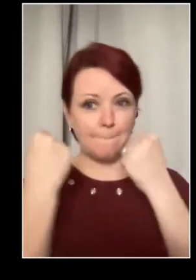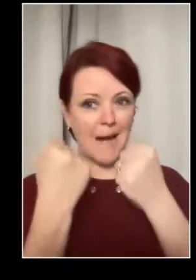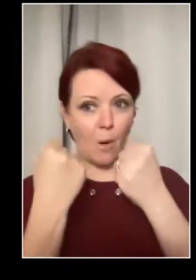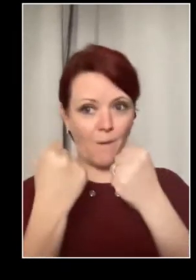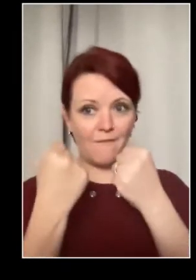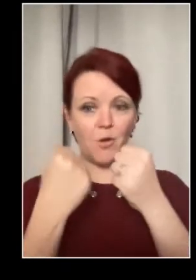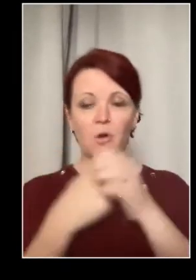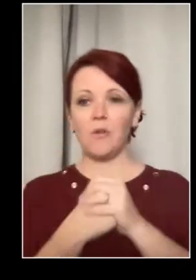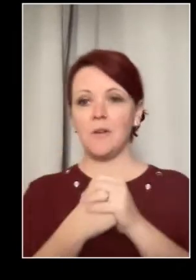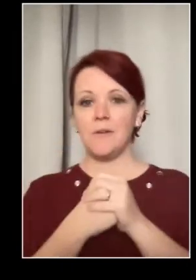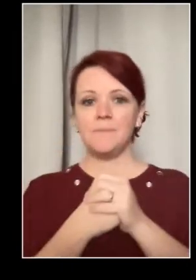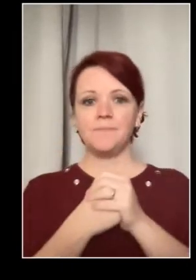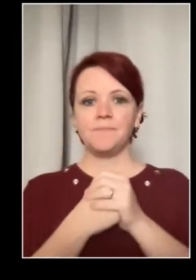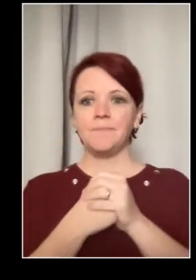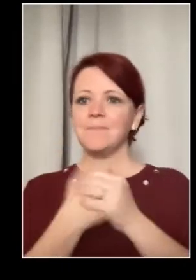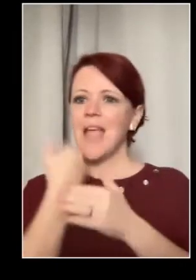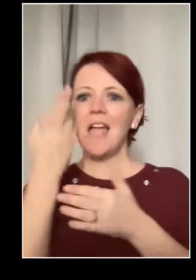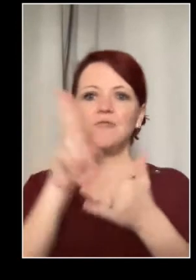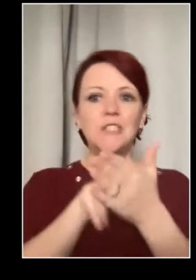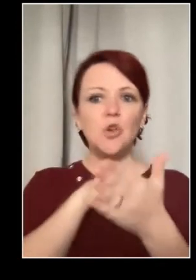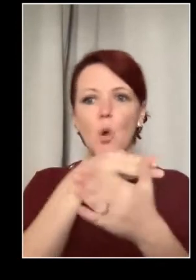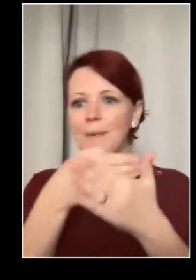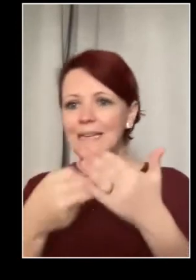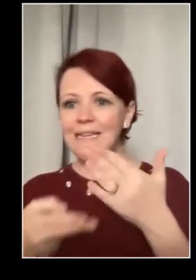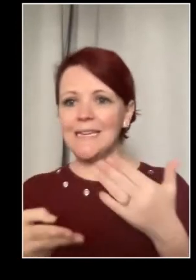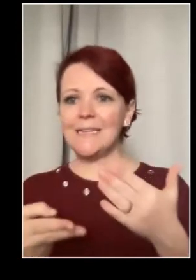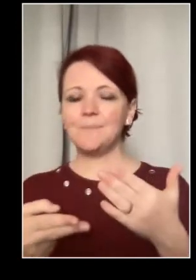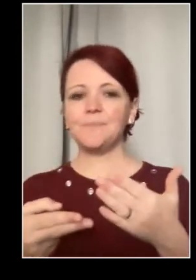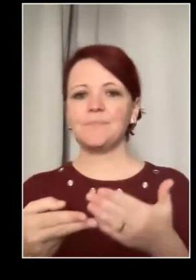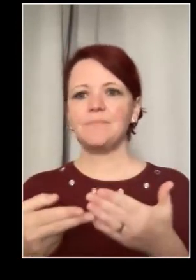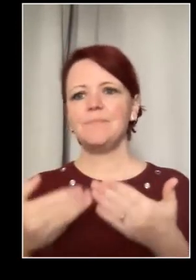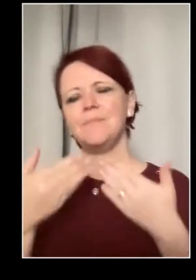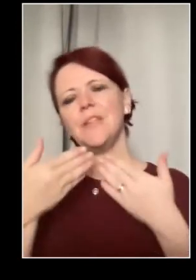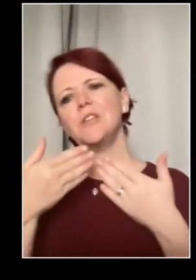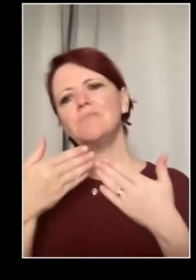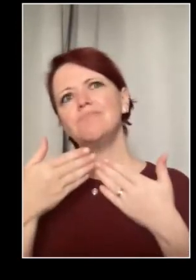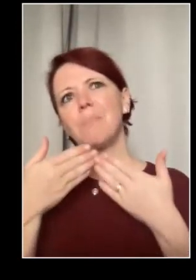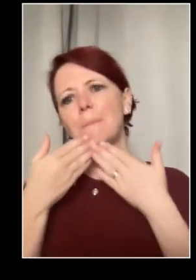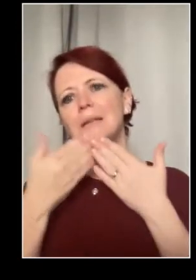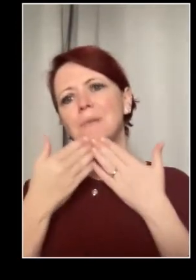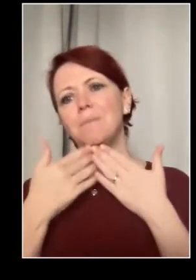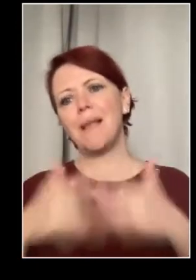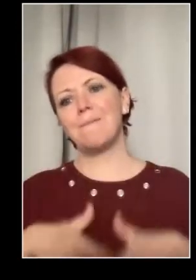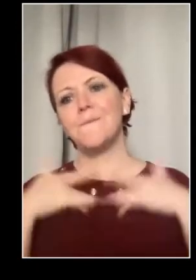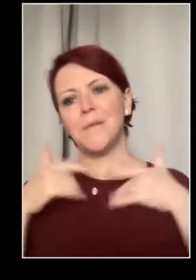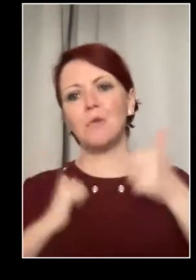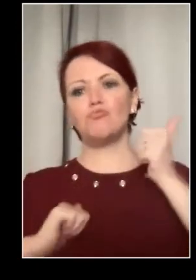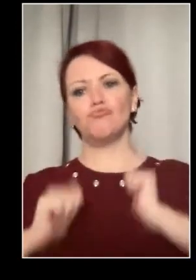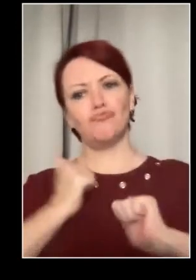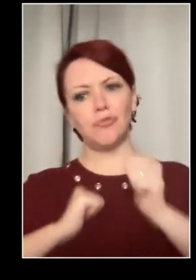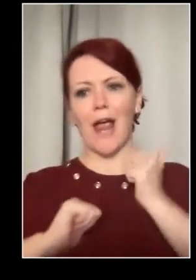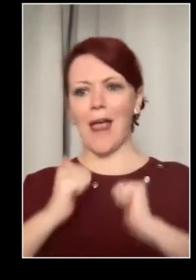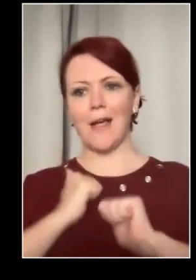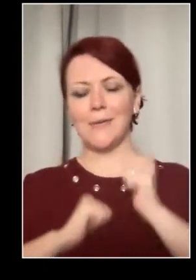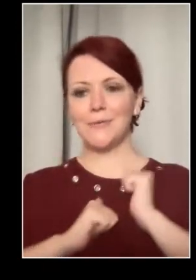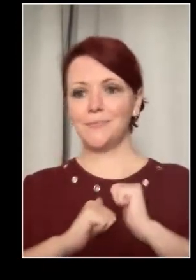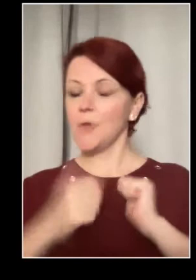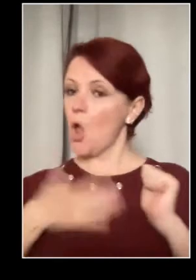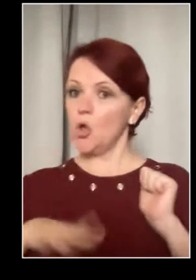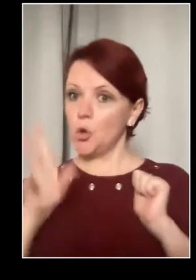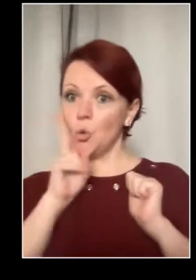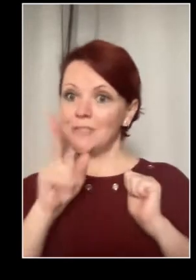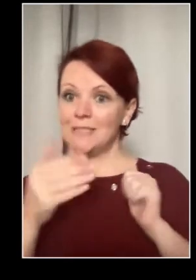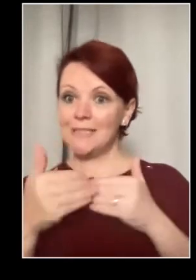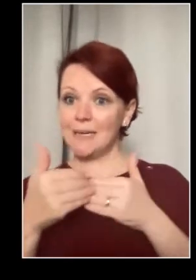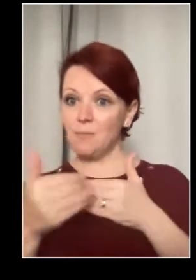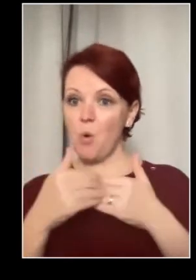and every person who's been nominated for the awards today should feel incredibly proud. So if you want to check out more, you can search for Jan